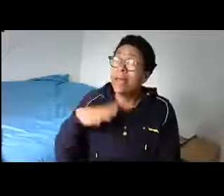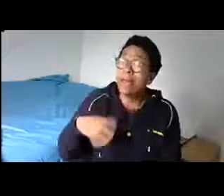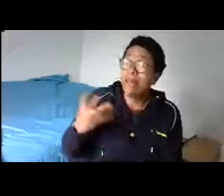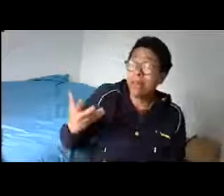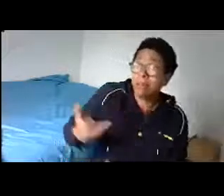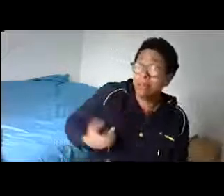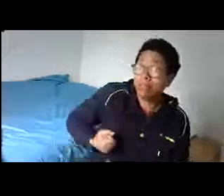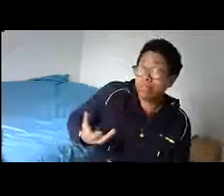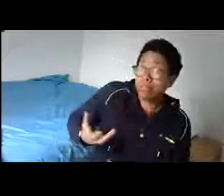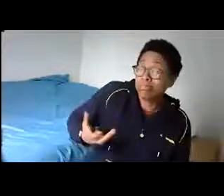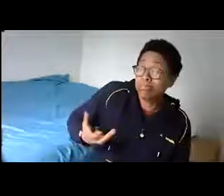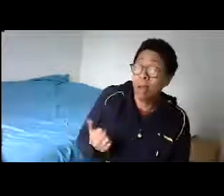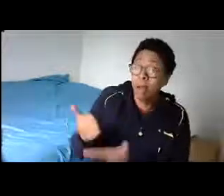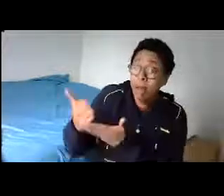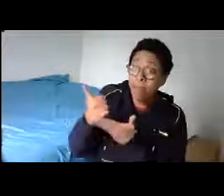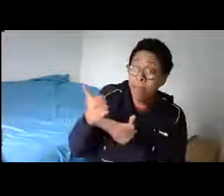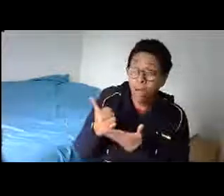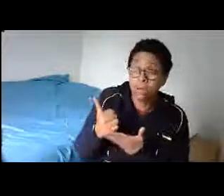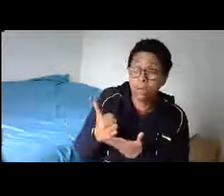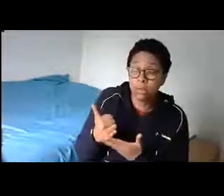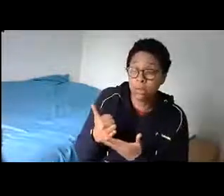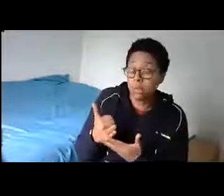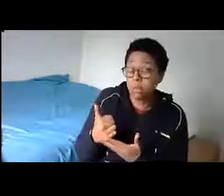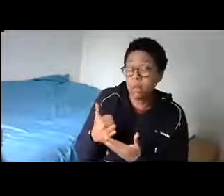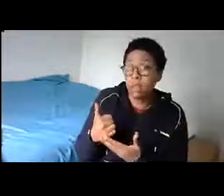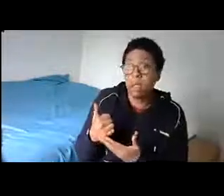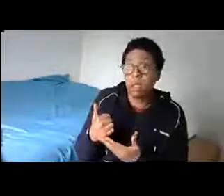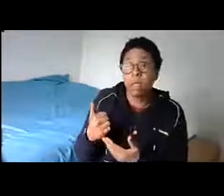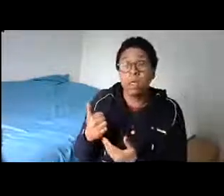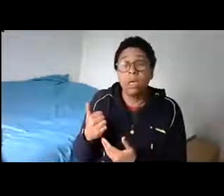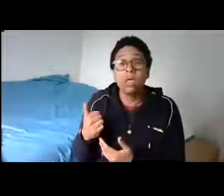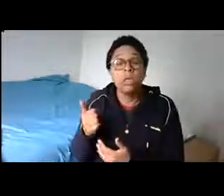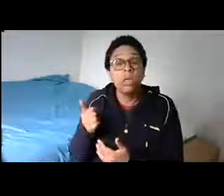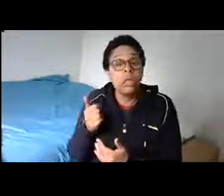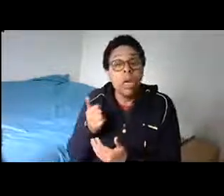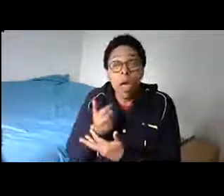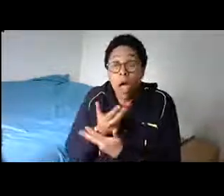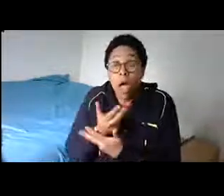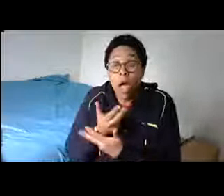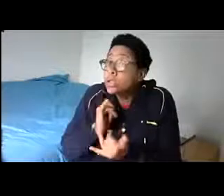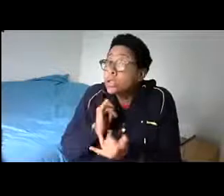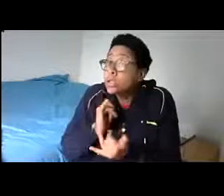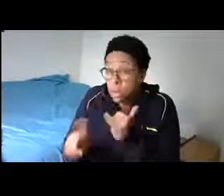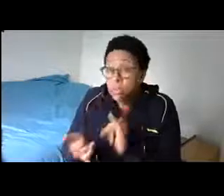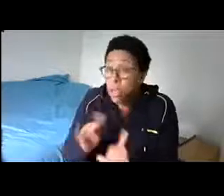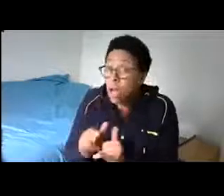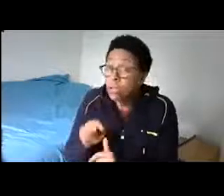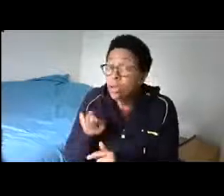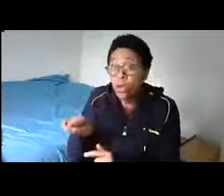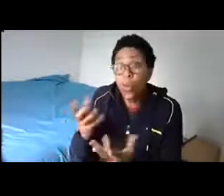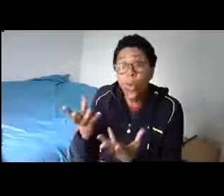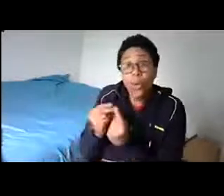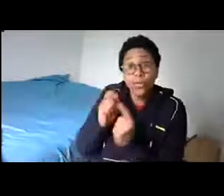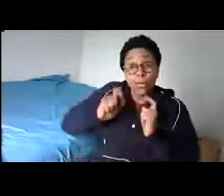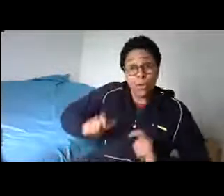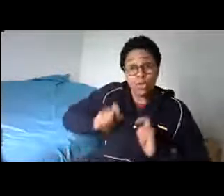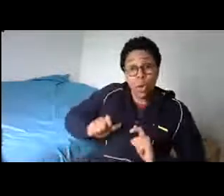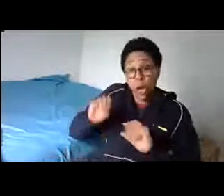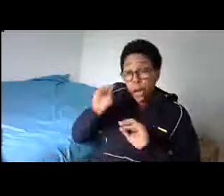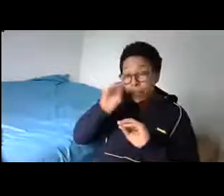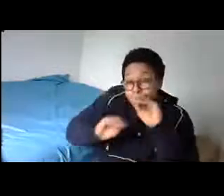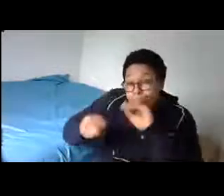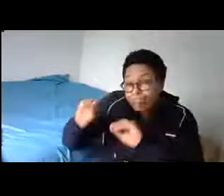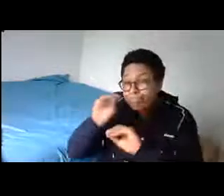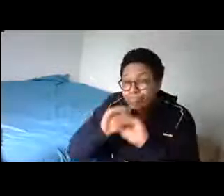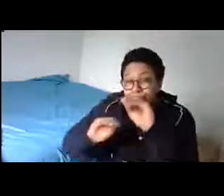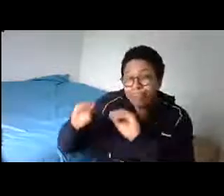but local authorities often get benefits calculation and charging assessments wrong. So first of all, it's worth kind of making